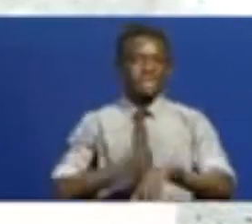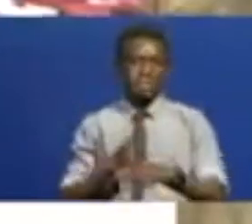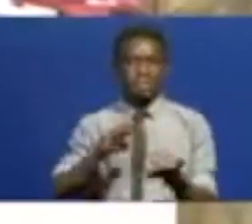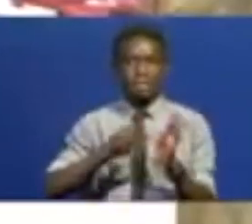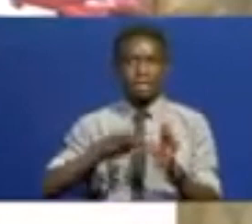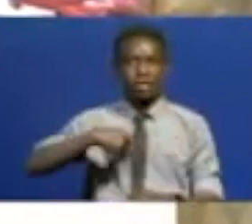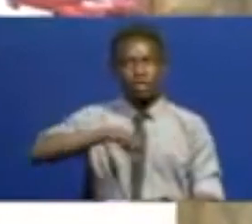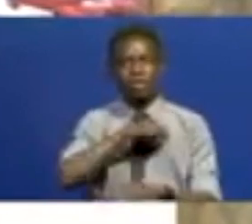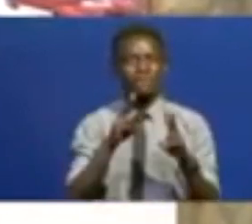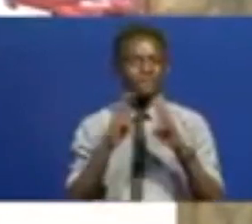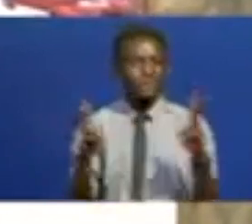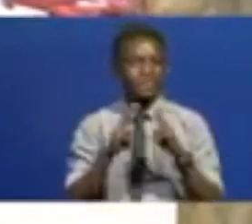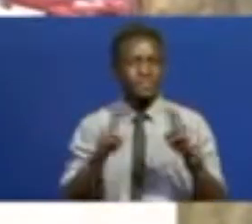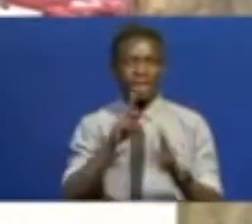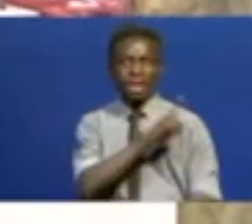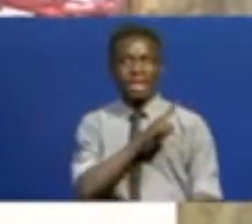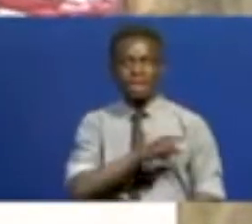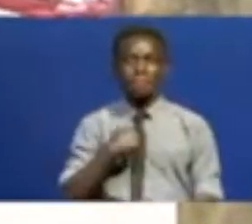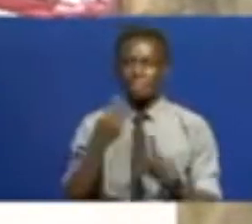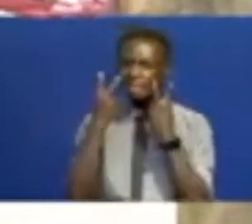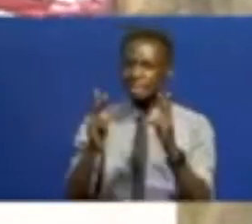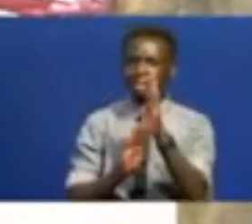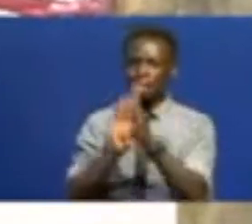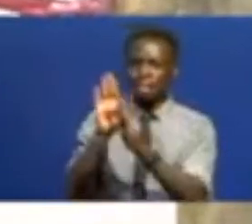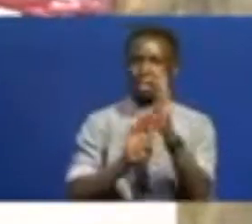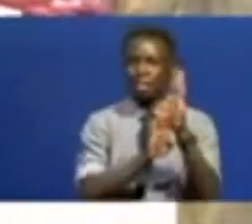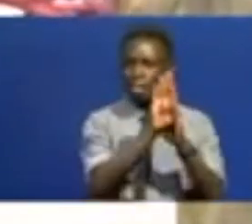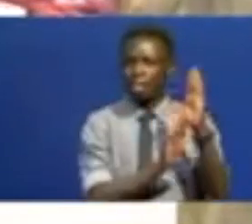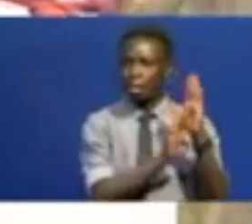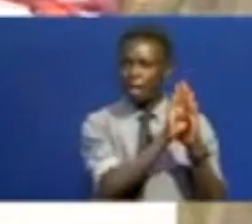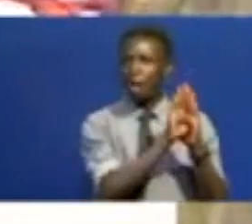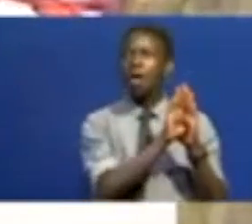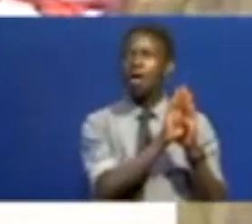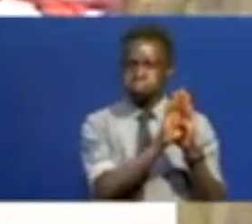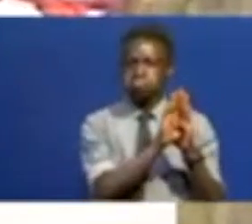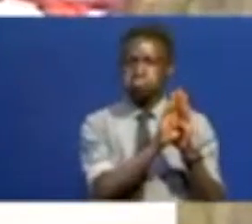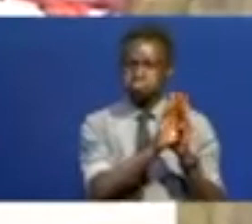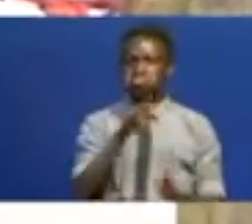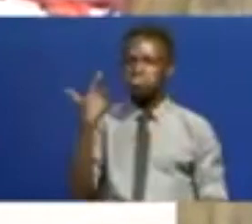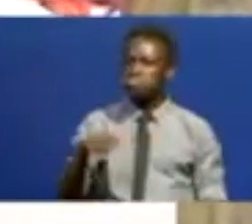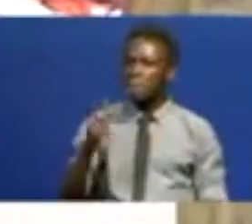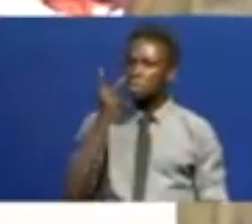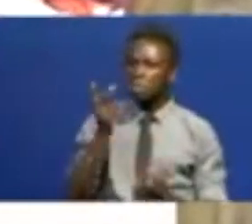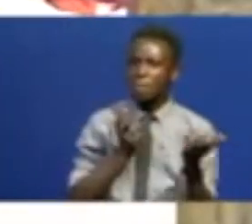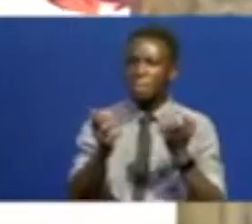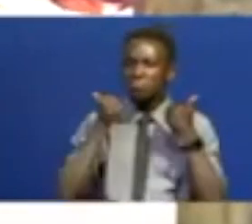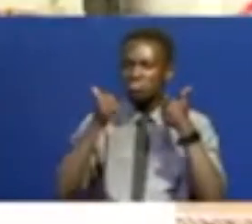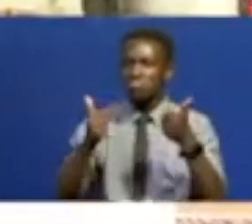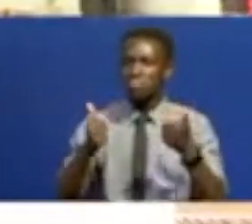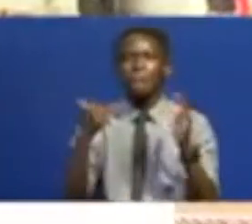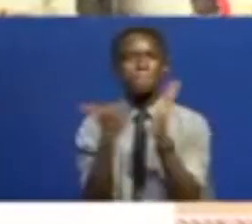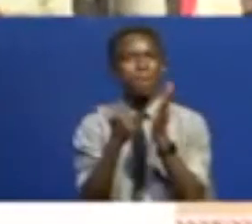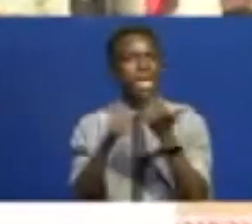very lucky. Naona maendeleo imekuwa, Kericho yetu imeoswa, ikutuko sawa, biashara iko sawa, hatuna shida